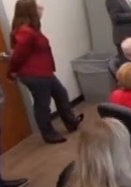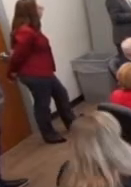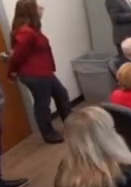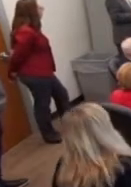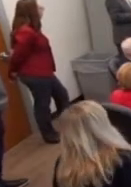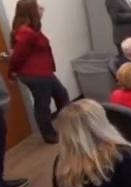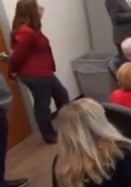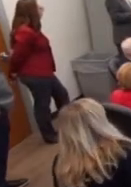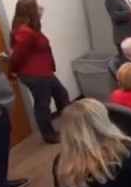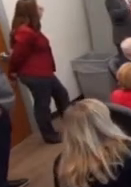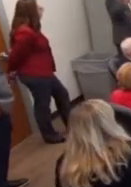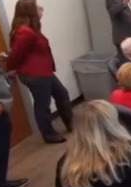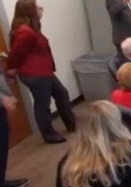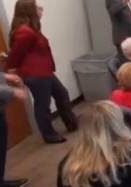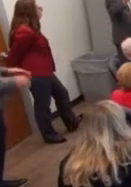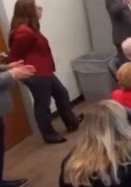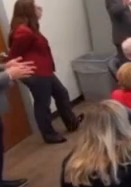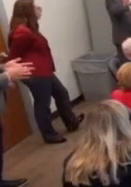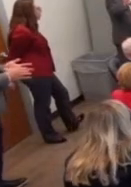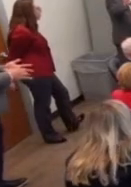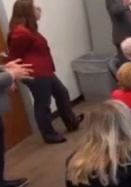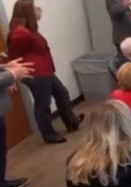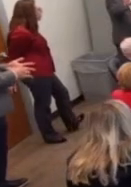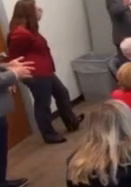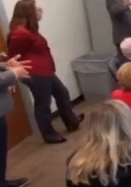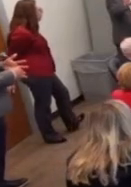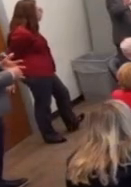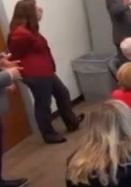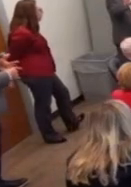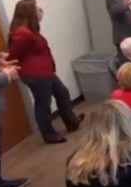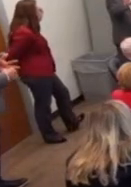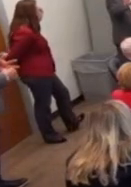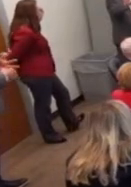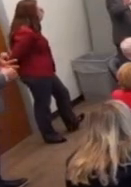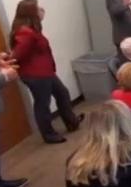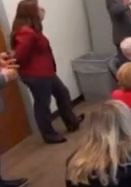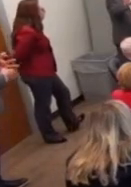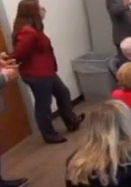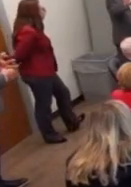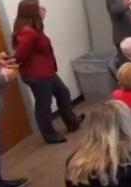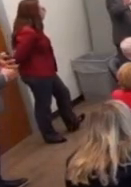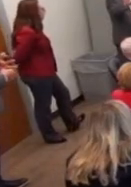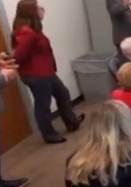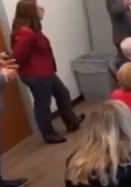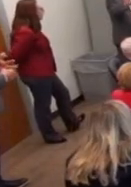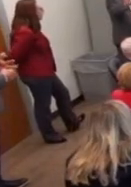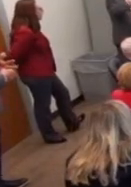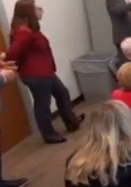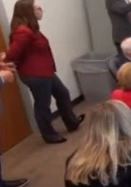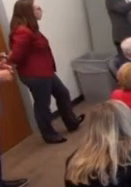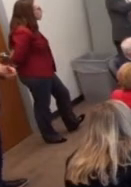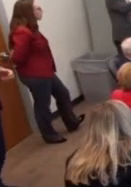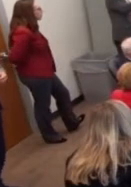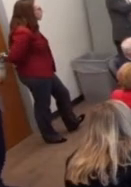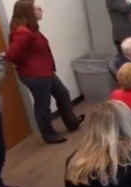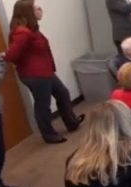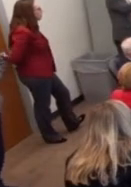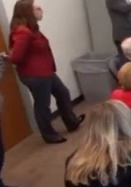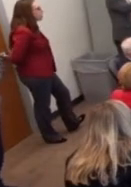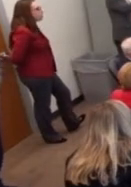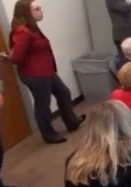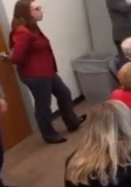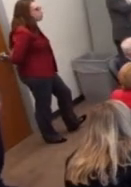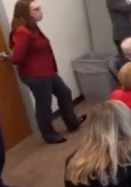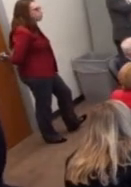what are we looking for whatever you want I feel like this provides transparency that they maybe don't like to have before to be able to have